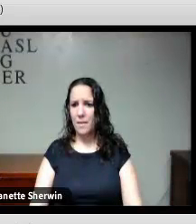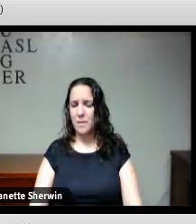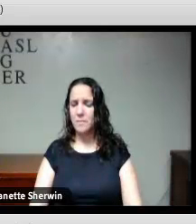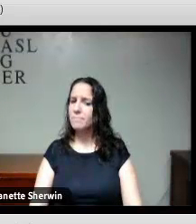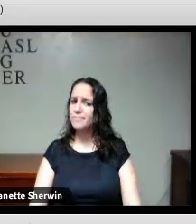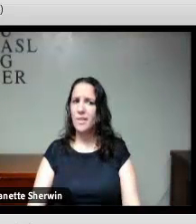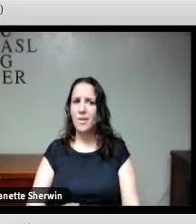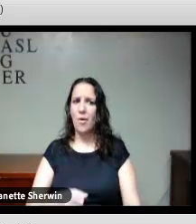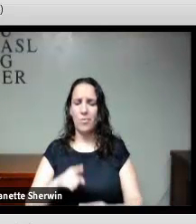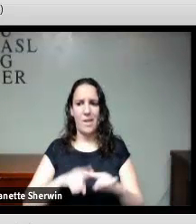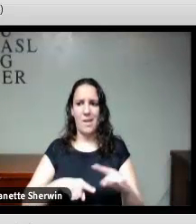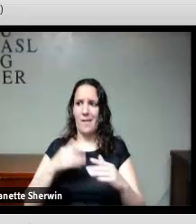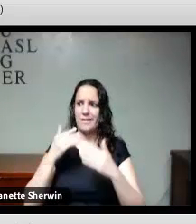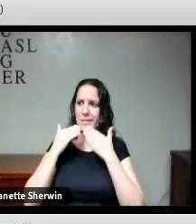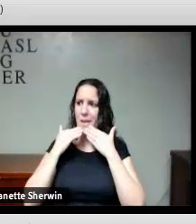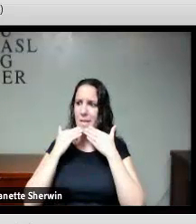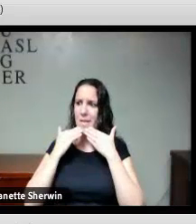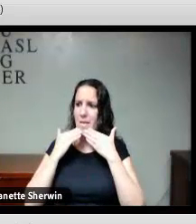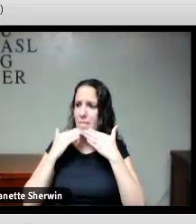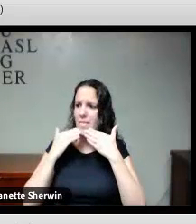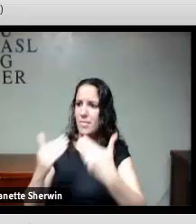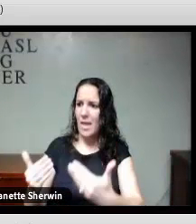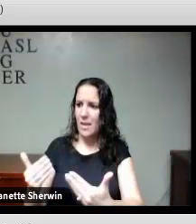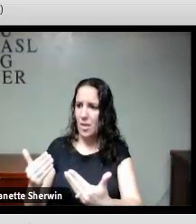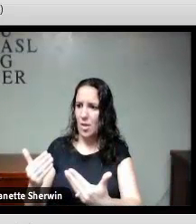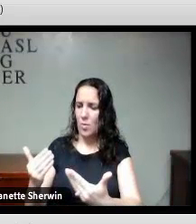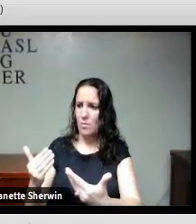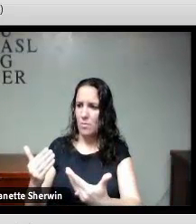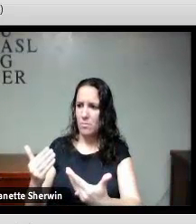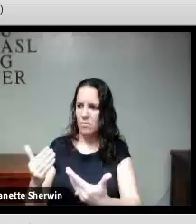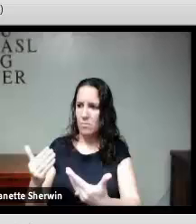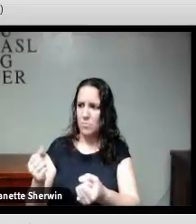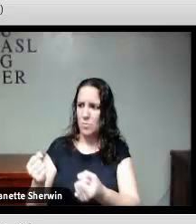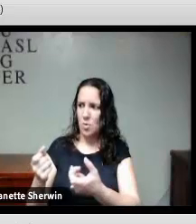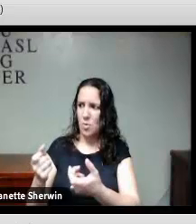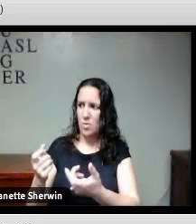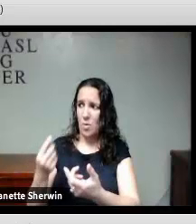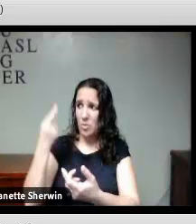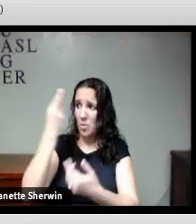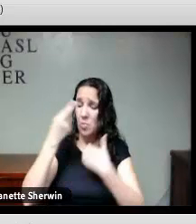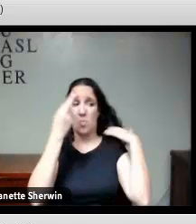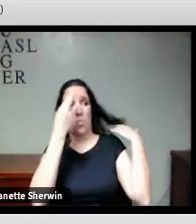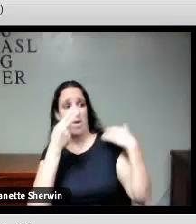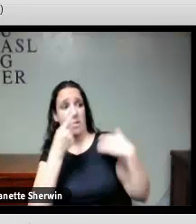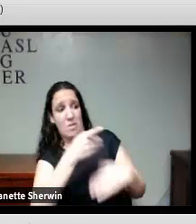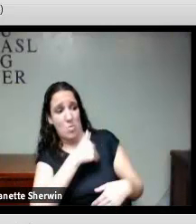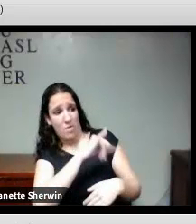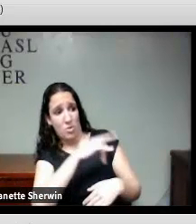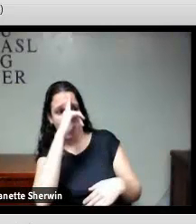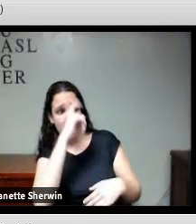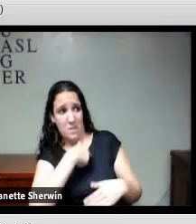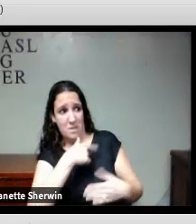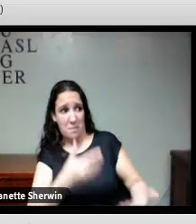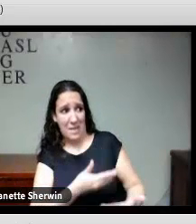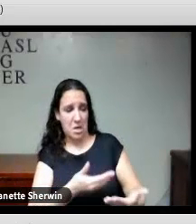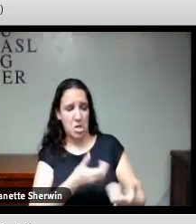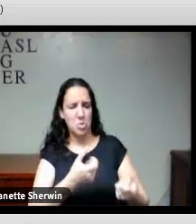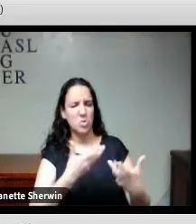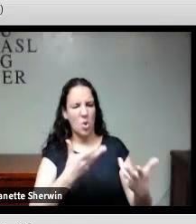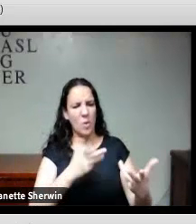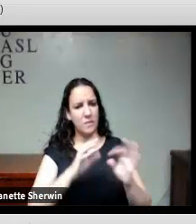that expresses that you're the reason they have the job. Well, the same thing happens in the library, doesn't it? So your tone is